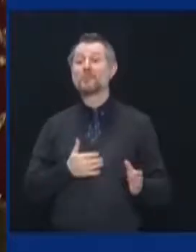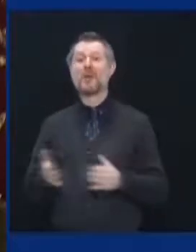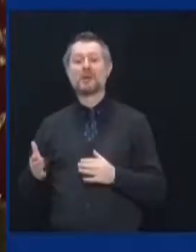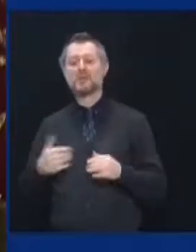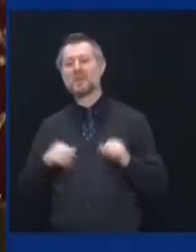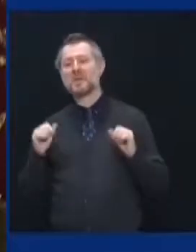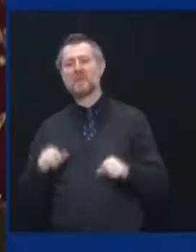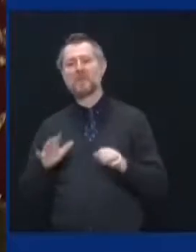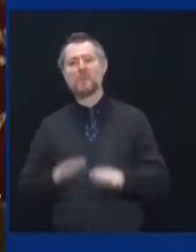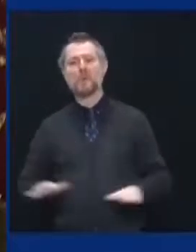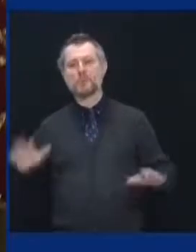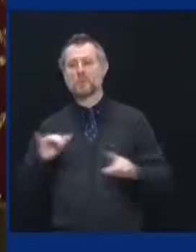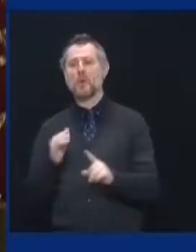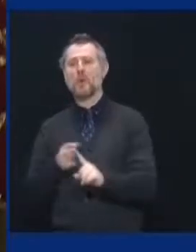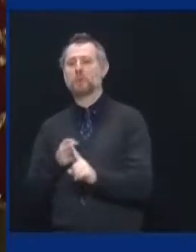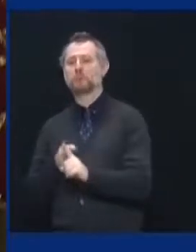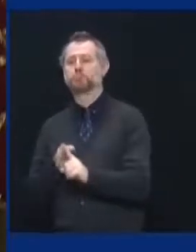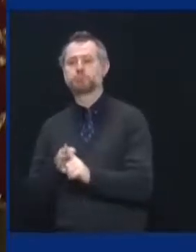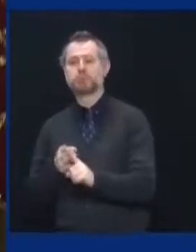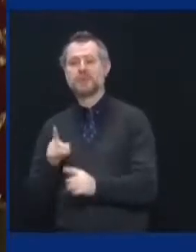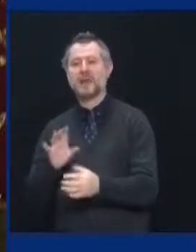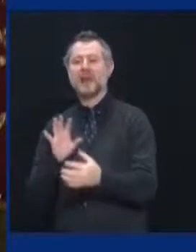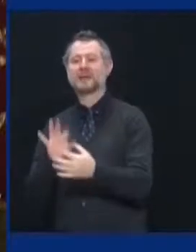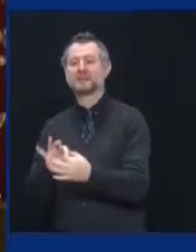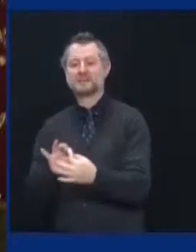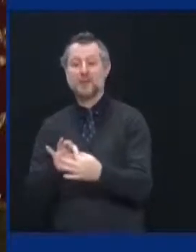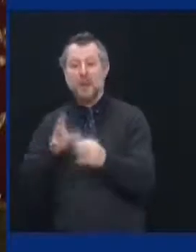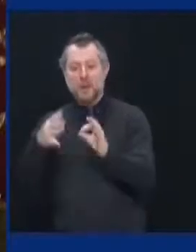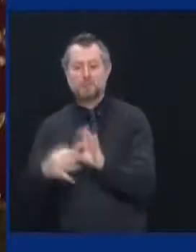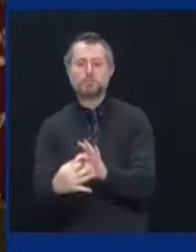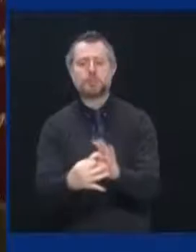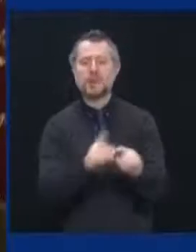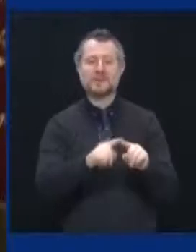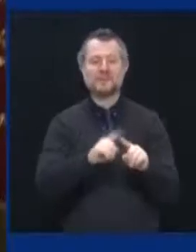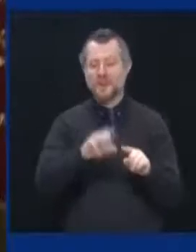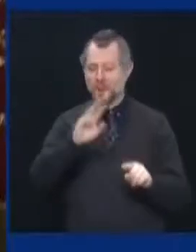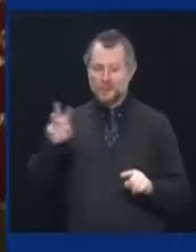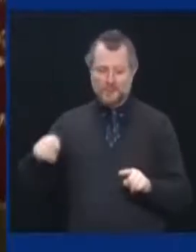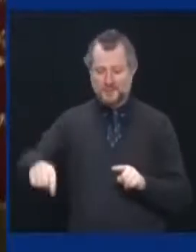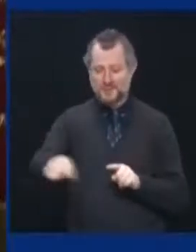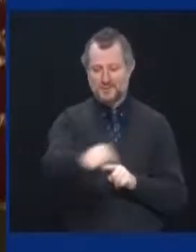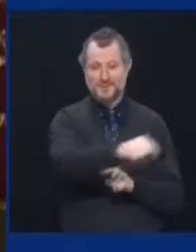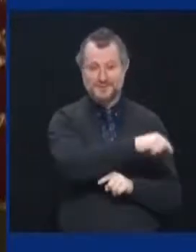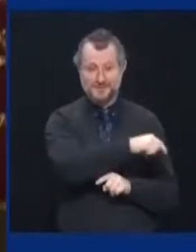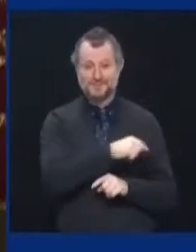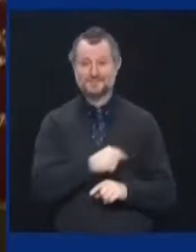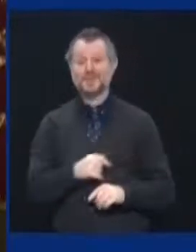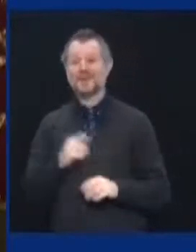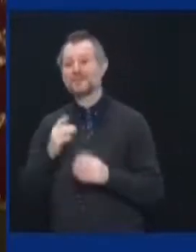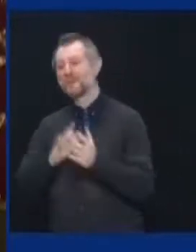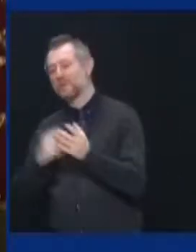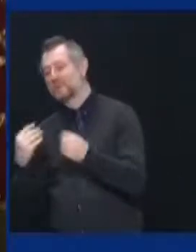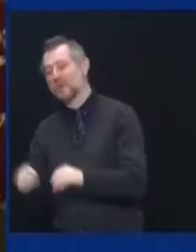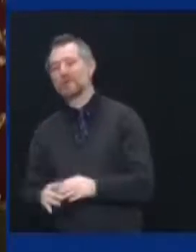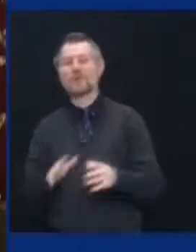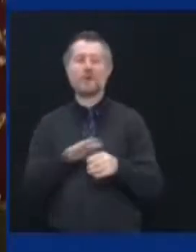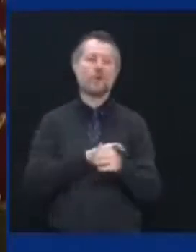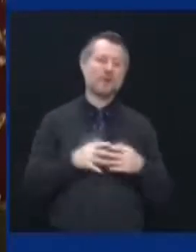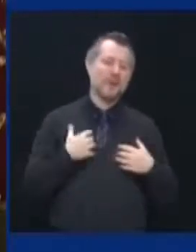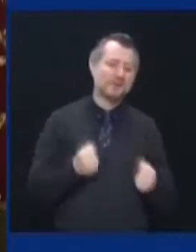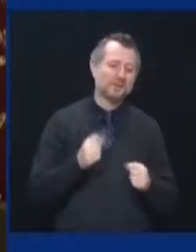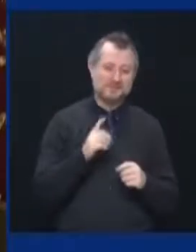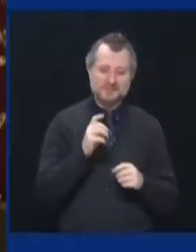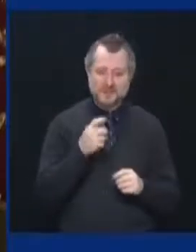one-stop shop into all of these other places that the state was allocating vaccines to, pharmacies, local health departments,